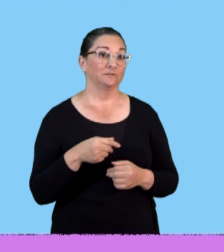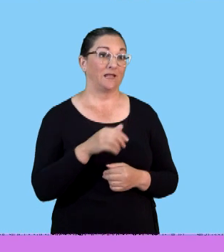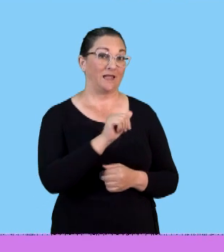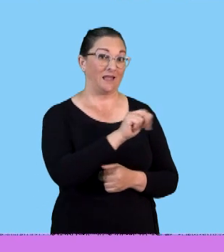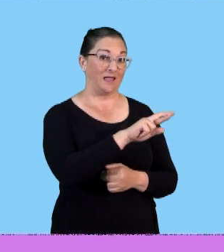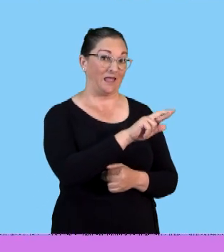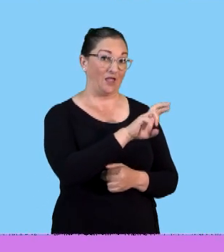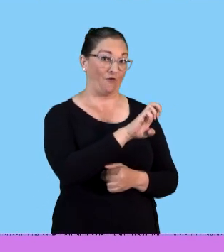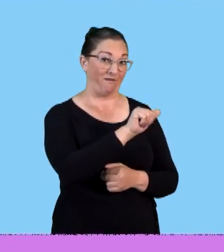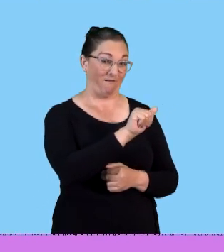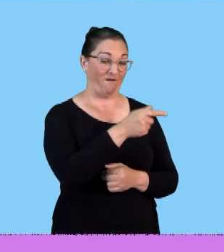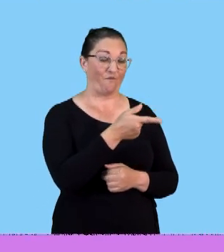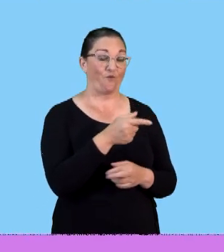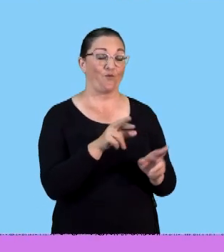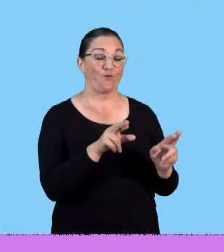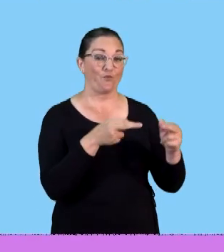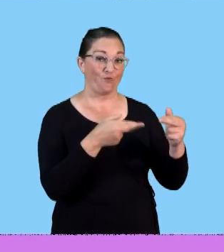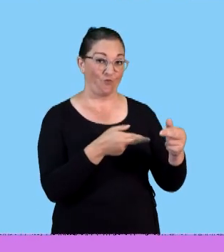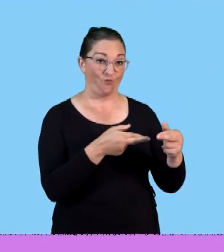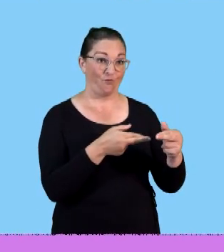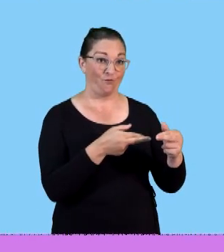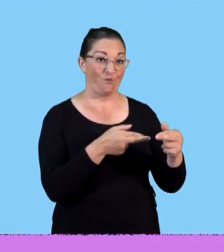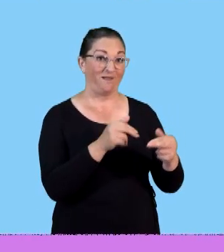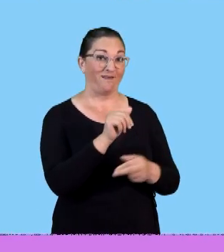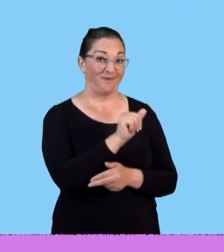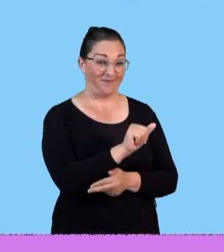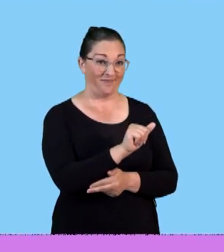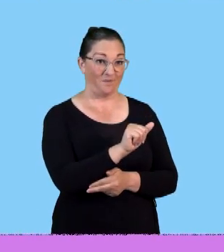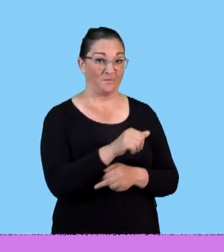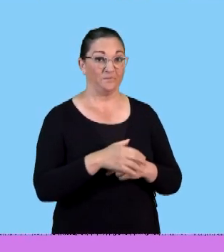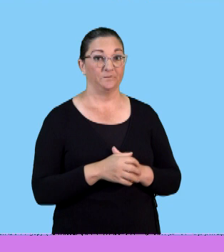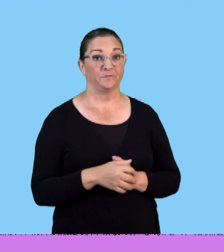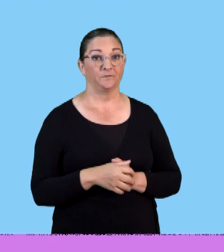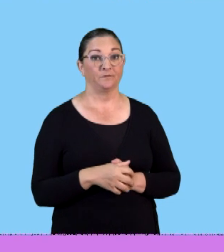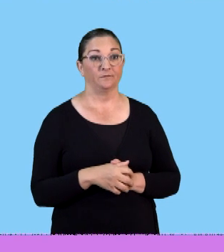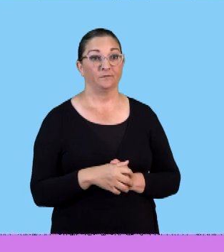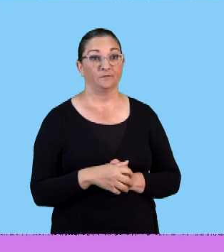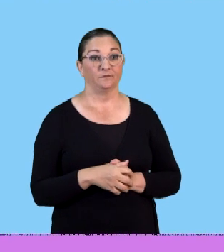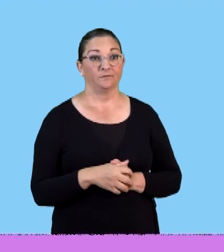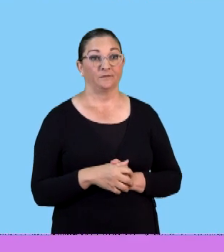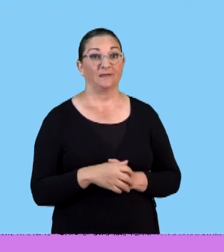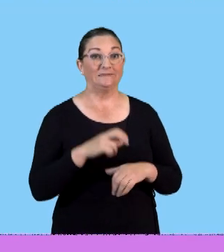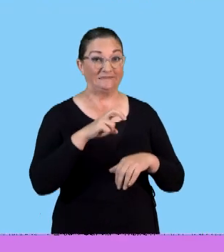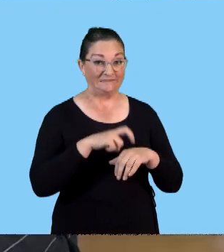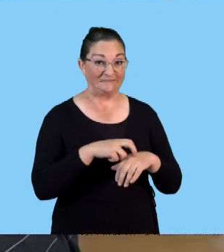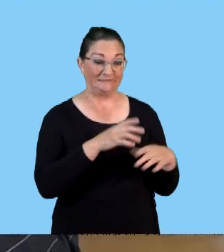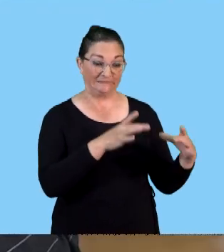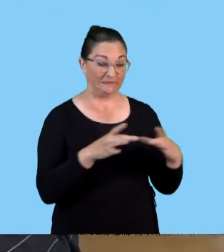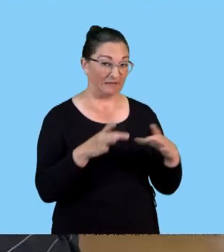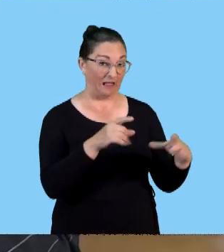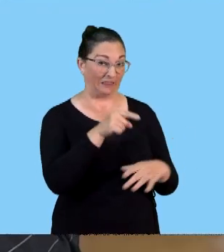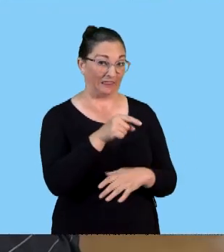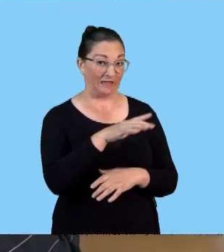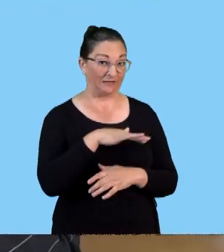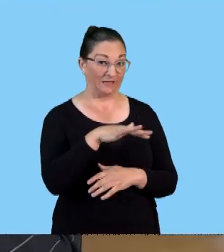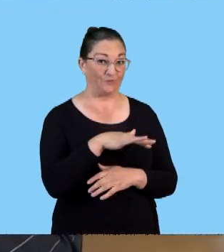Right, let me write it like this. The area of room A. Remember, that's the area that needs to be tiled,